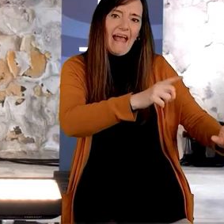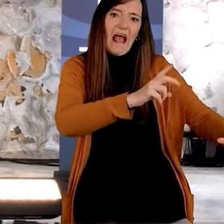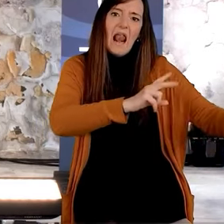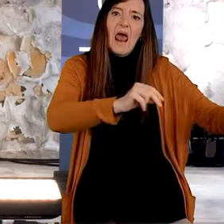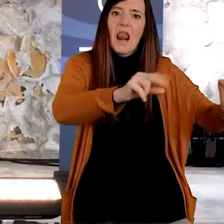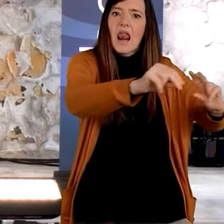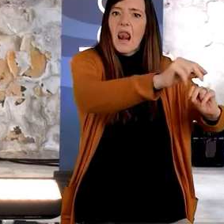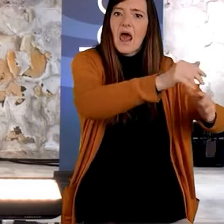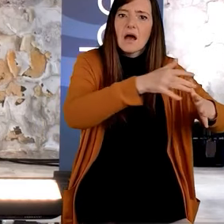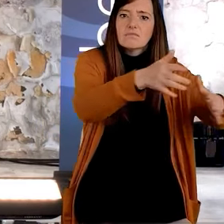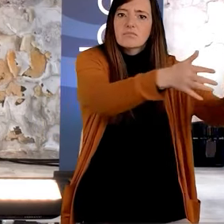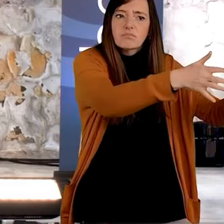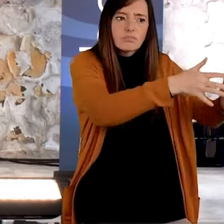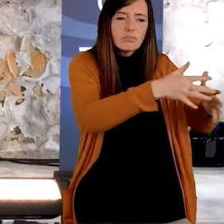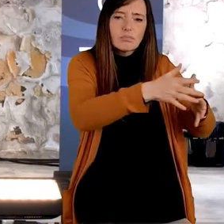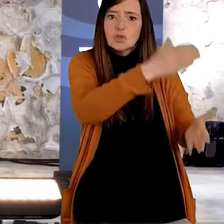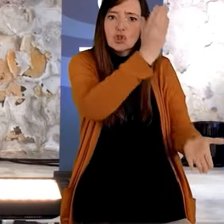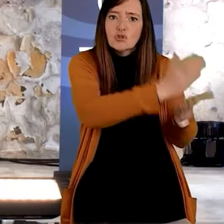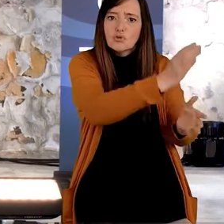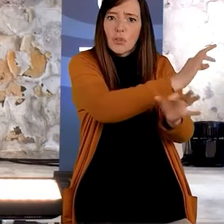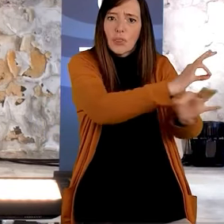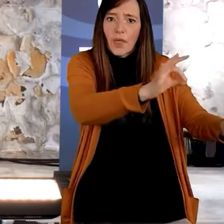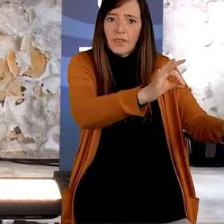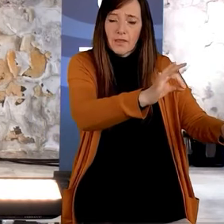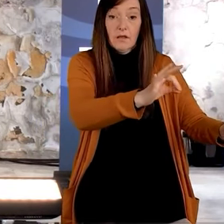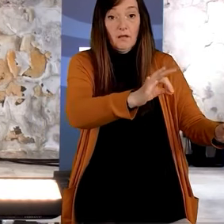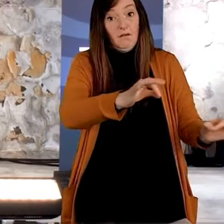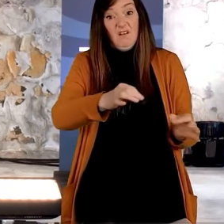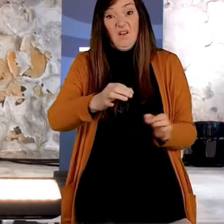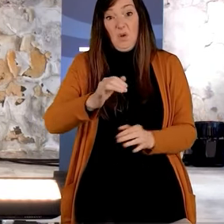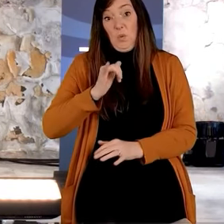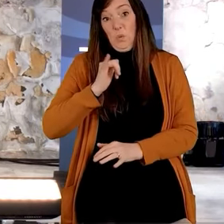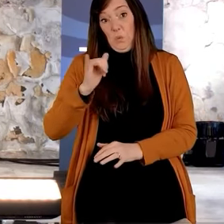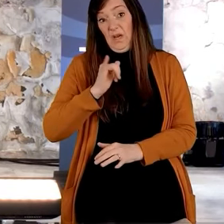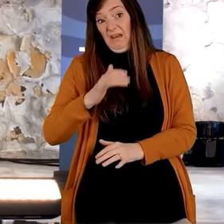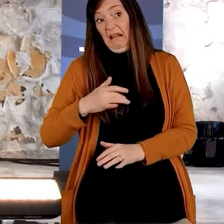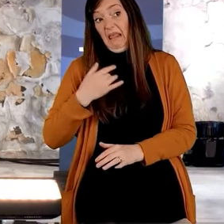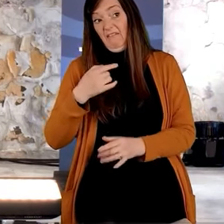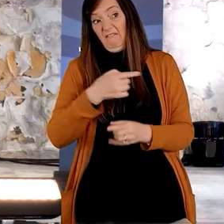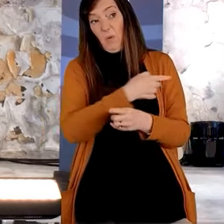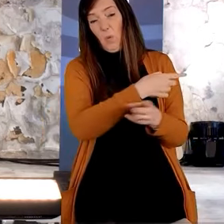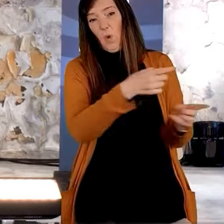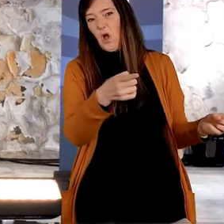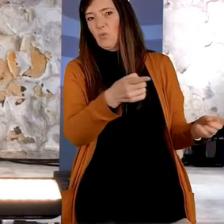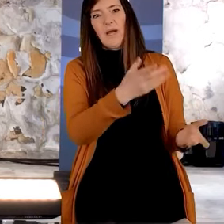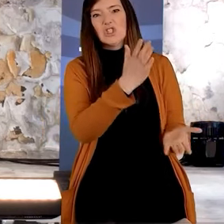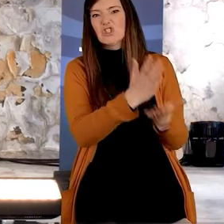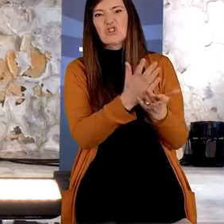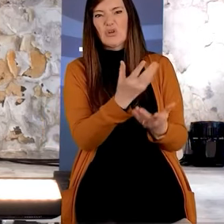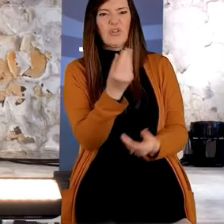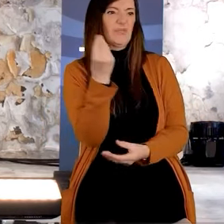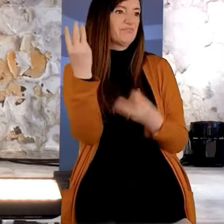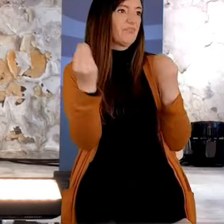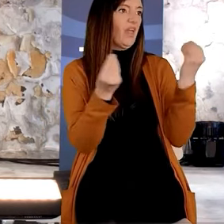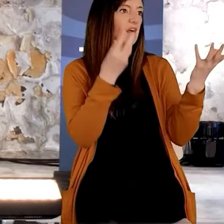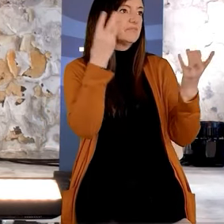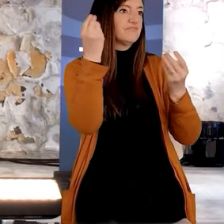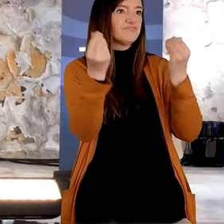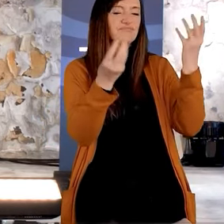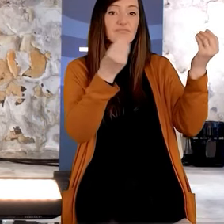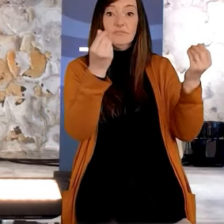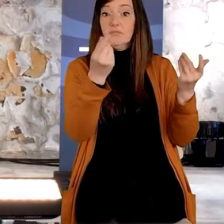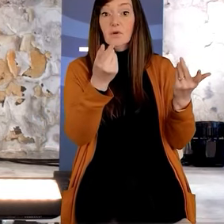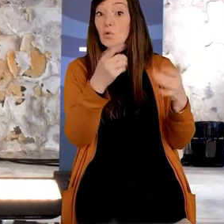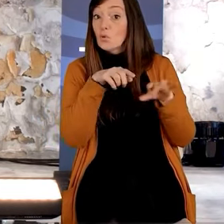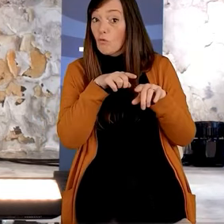isn't truth in their mouth. You can't trust them. And you and I live in a world where truth is held very cheap.